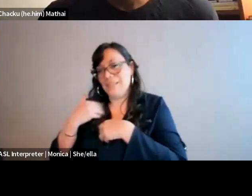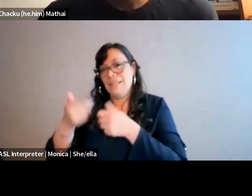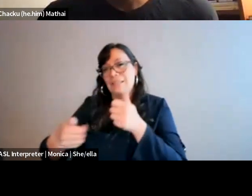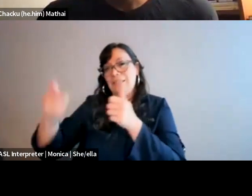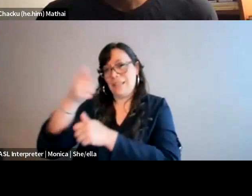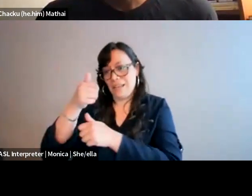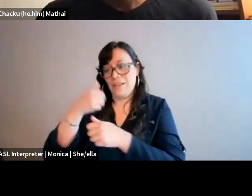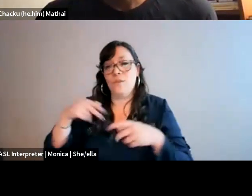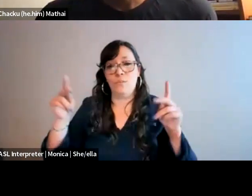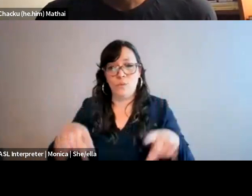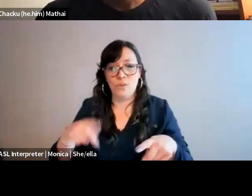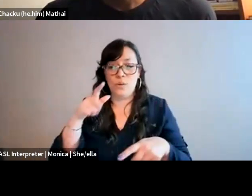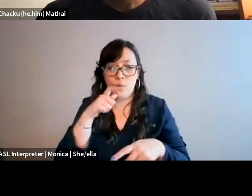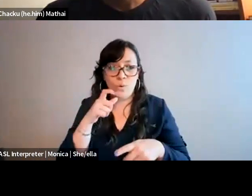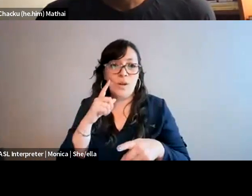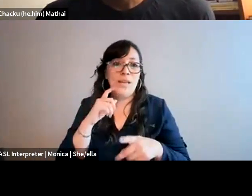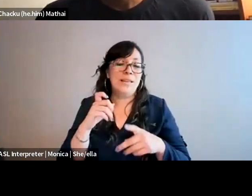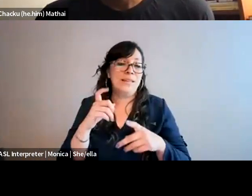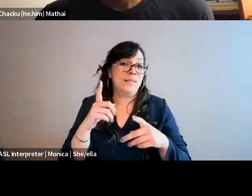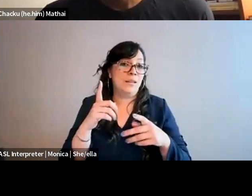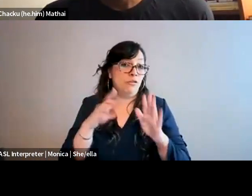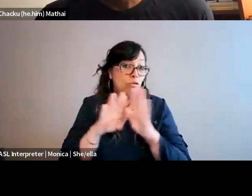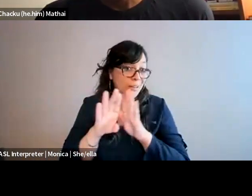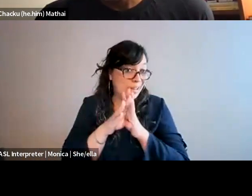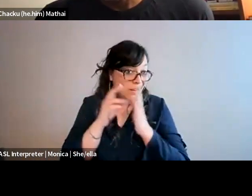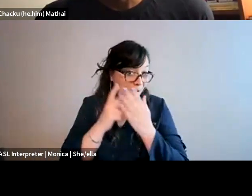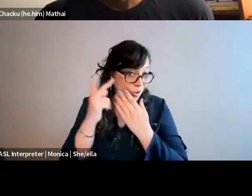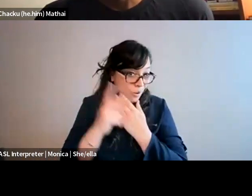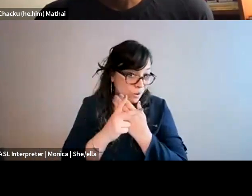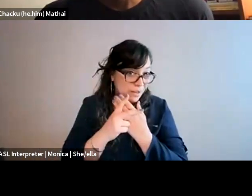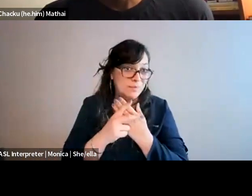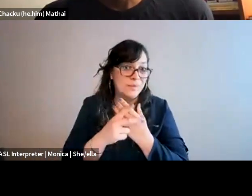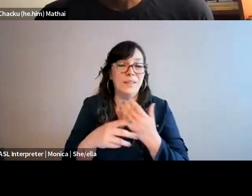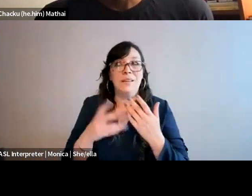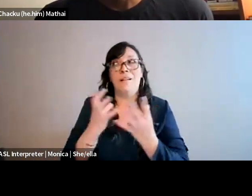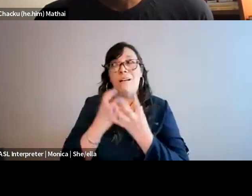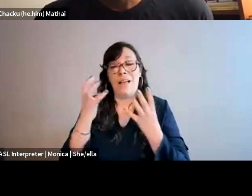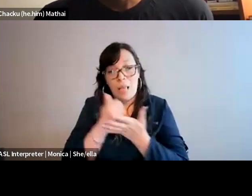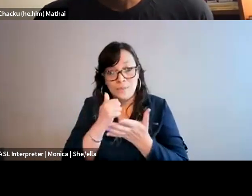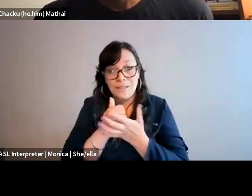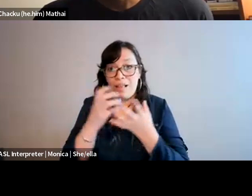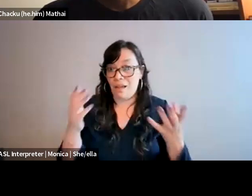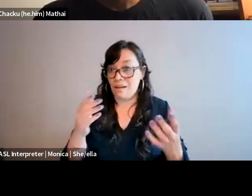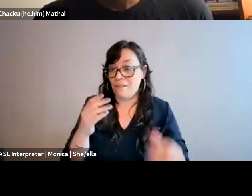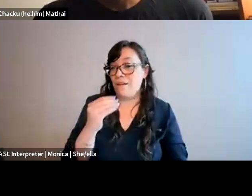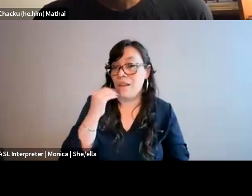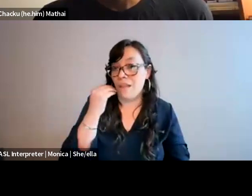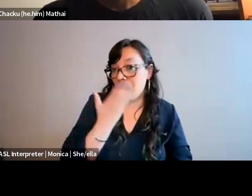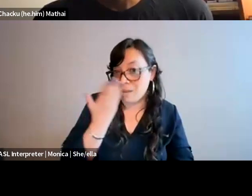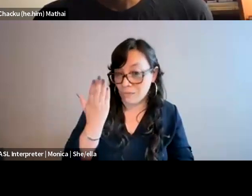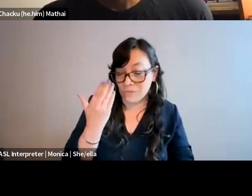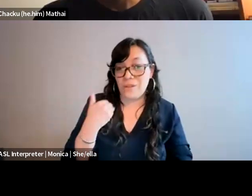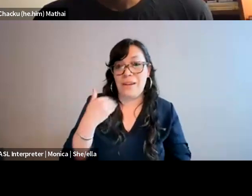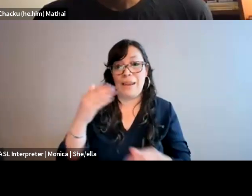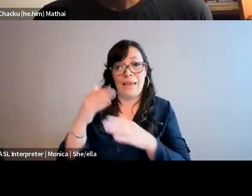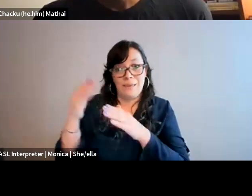executive who is at the forefront of creating programs that help a lot of unhoused neighbors, I think